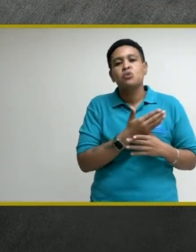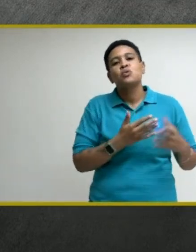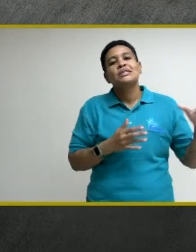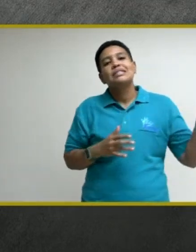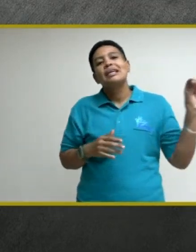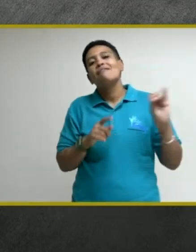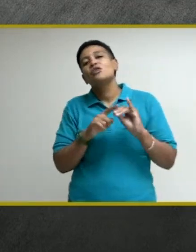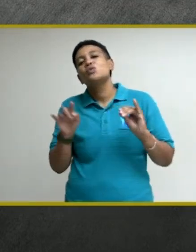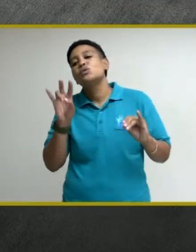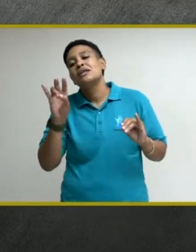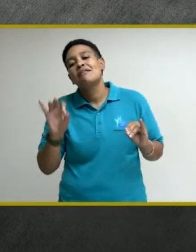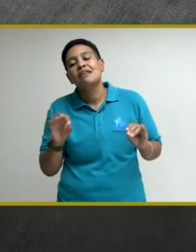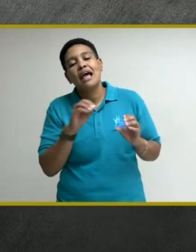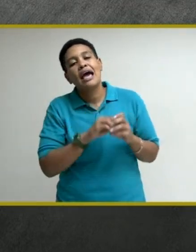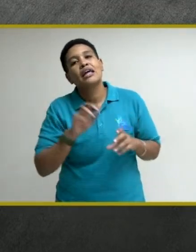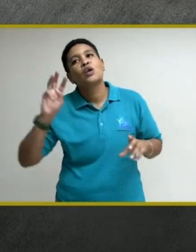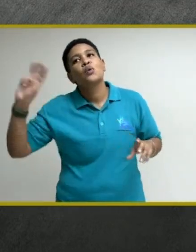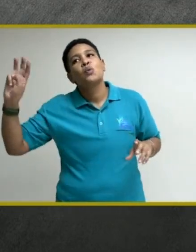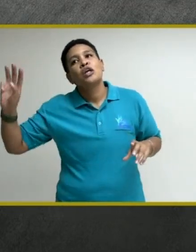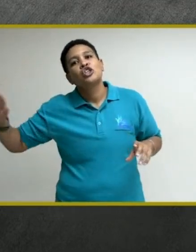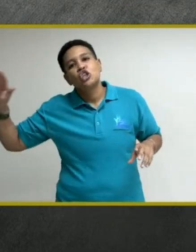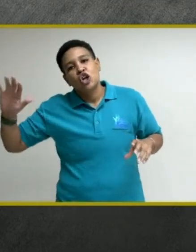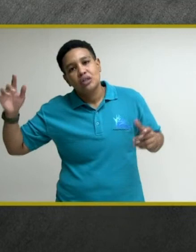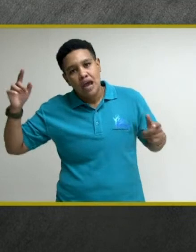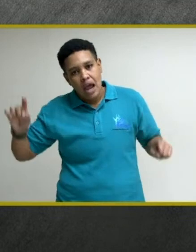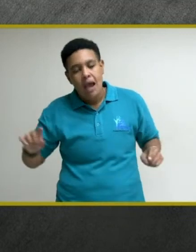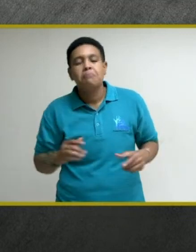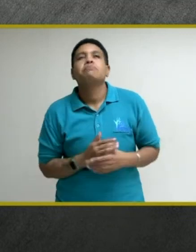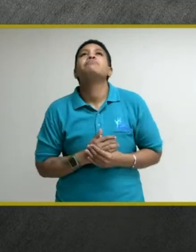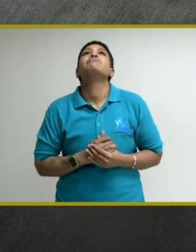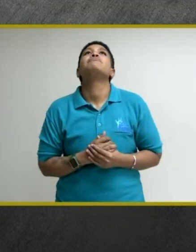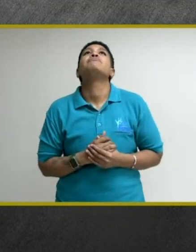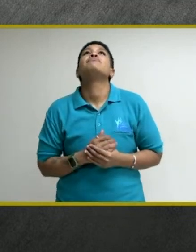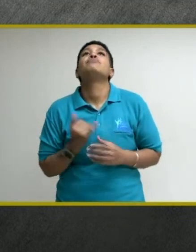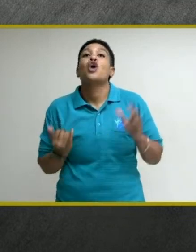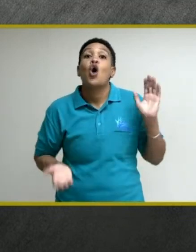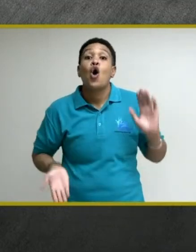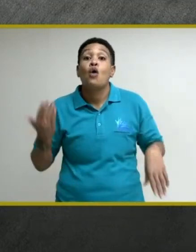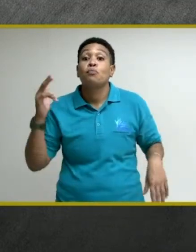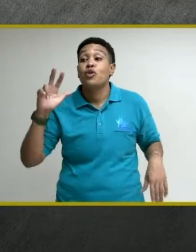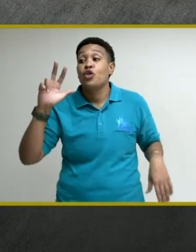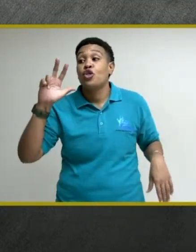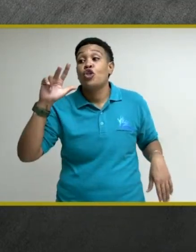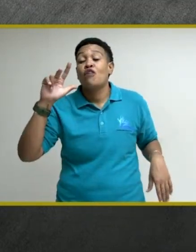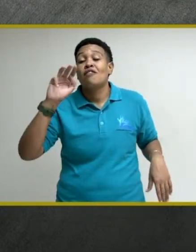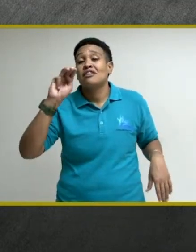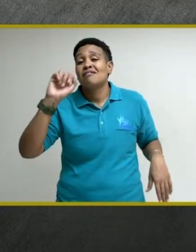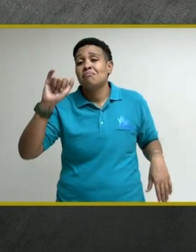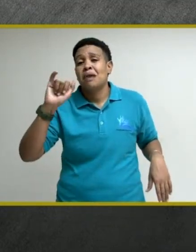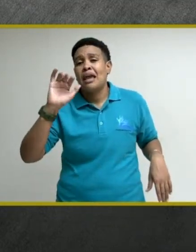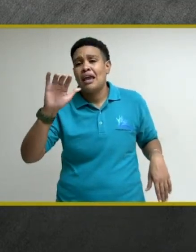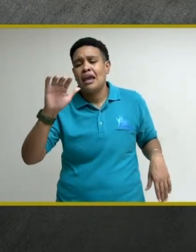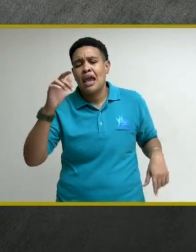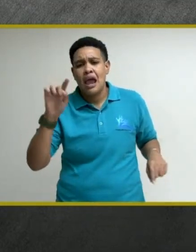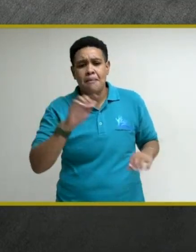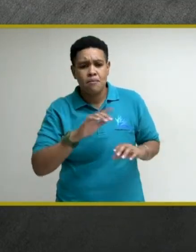and 79 in the Western region. Now, up to the 31st of May,